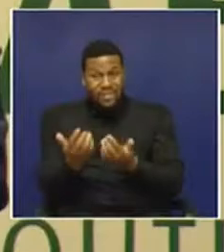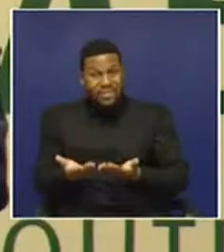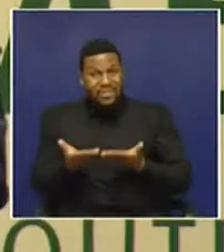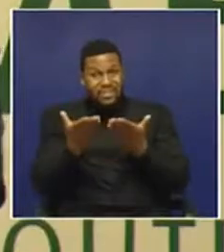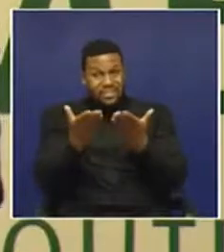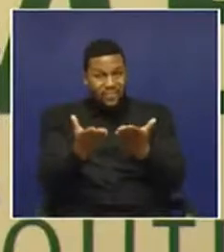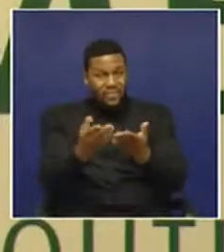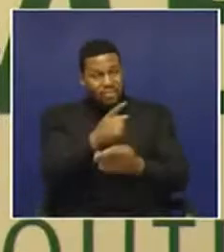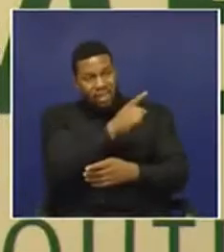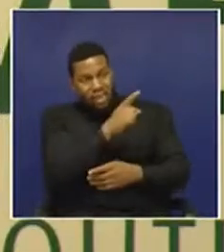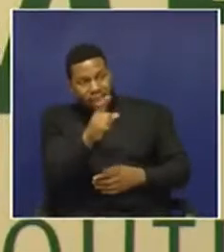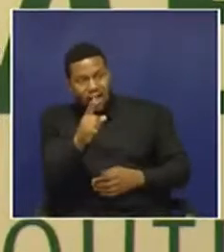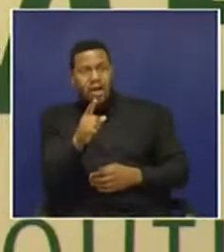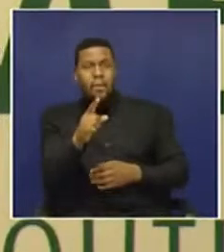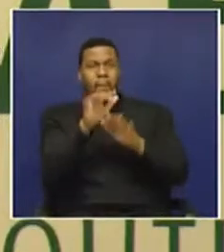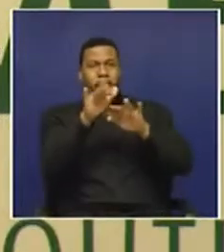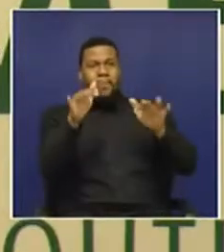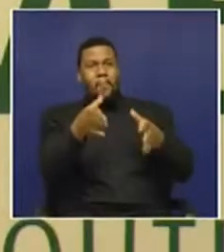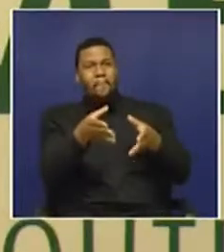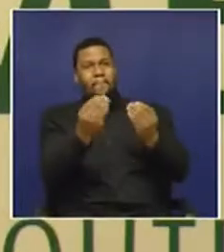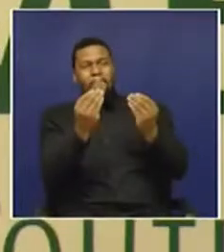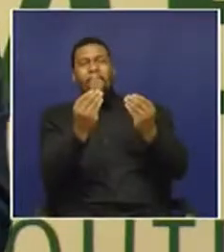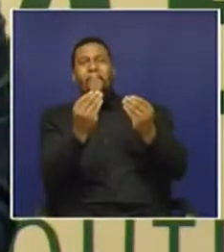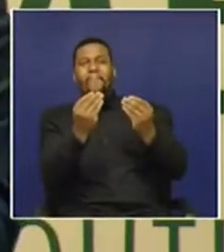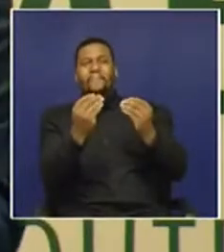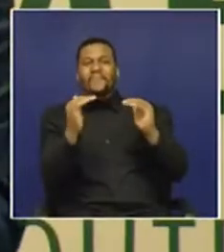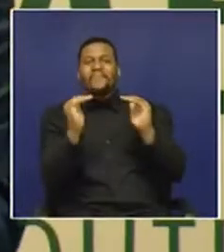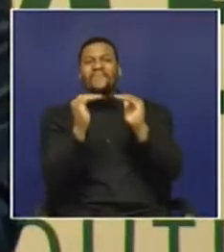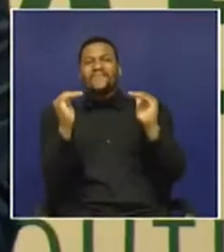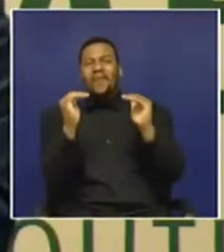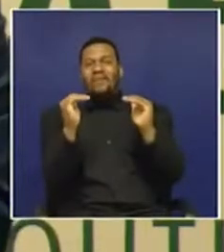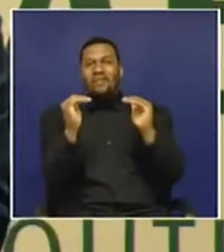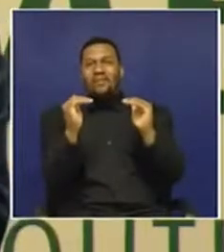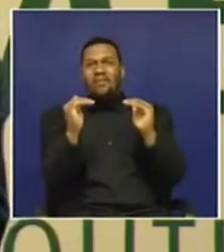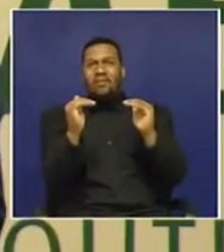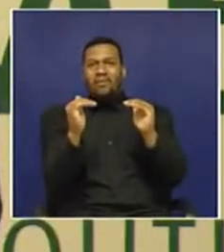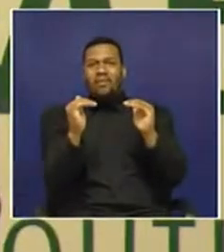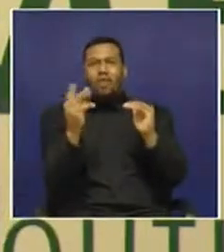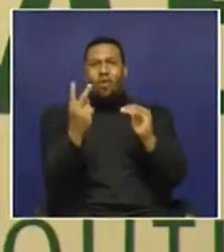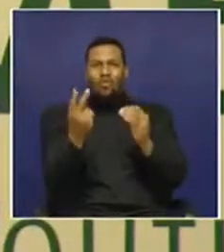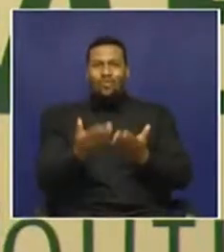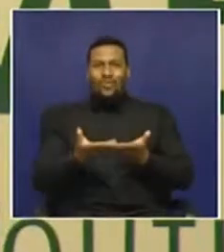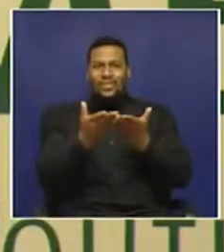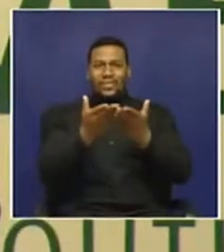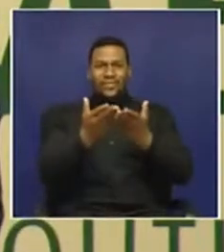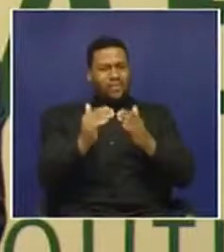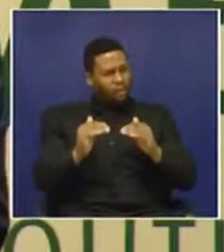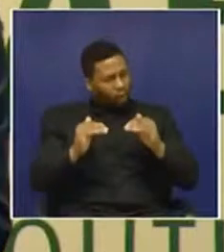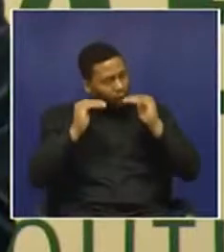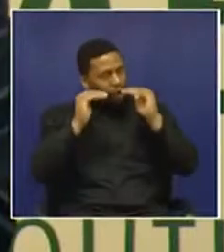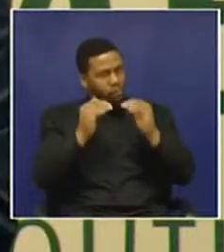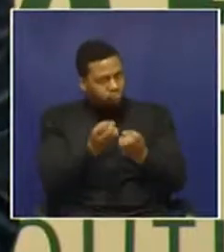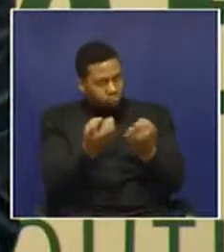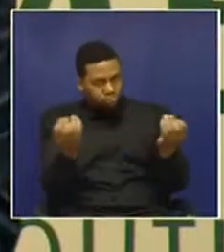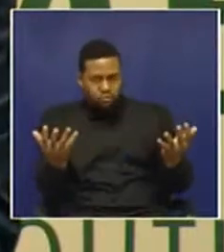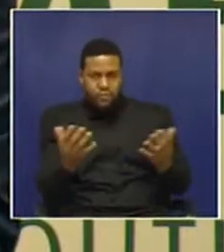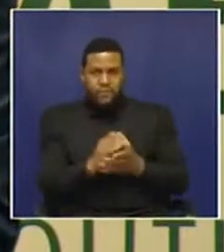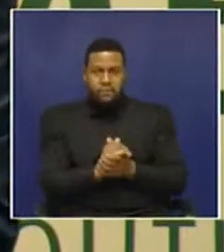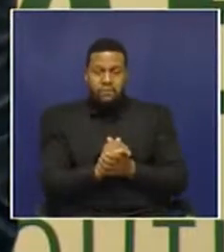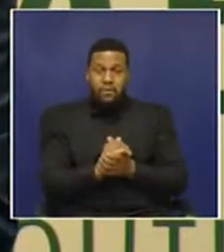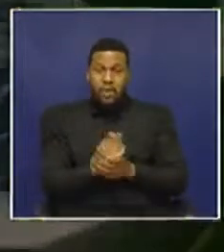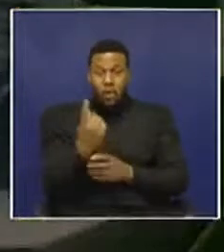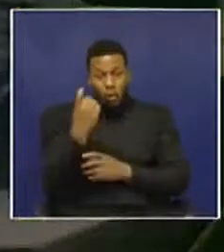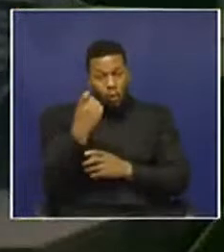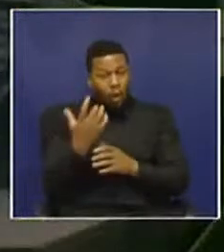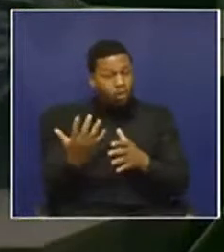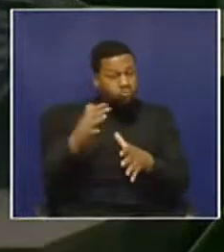are treated fairly and the sector operates optimally. One key issue is the more